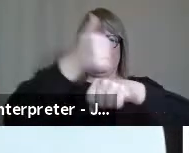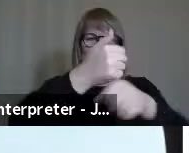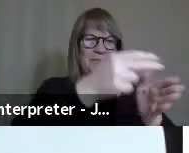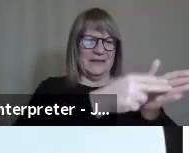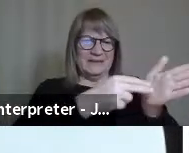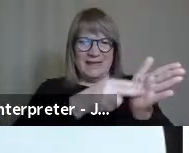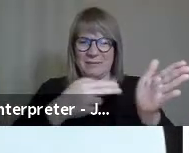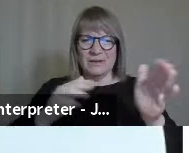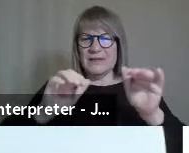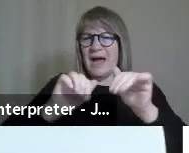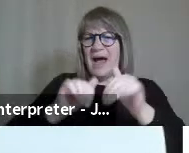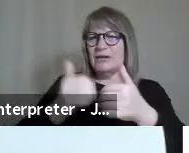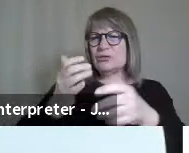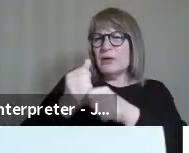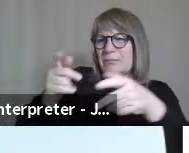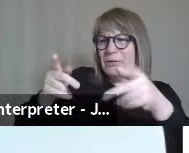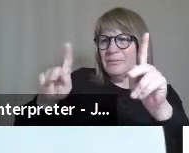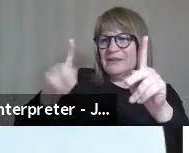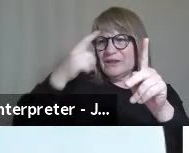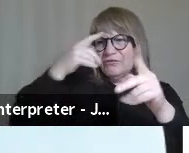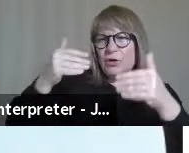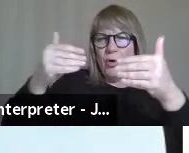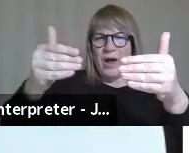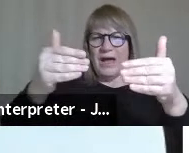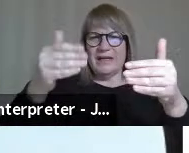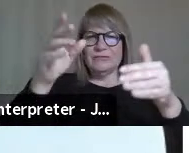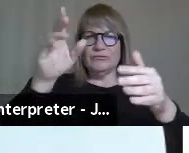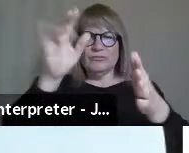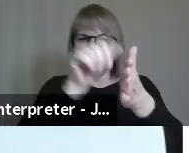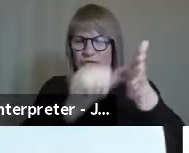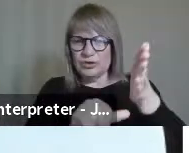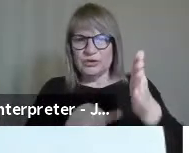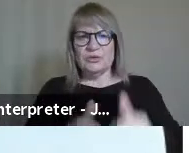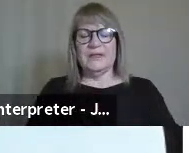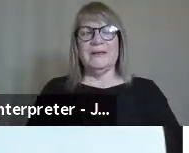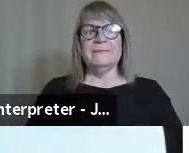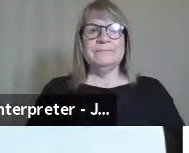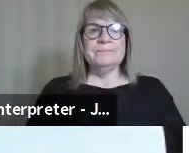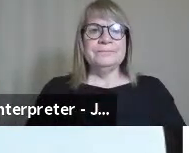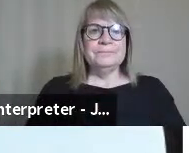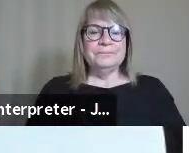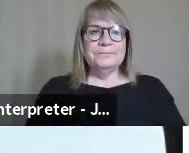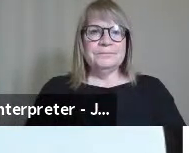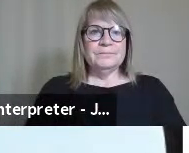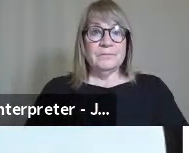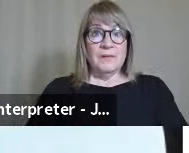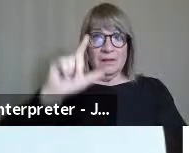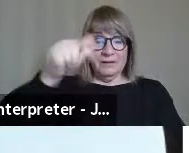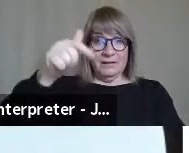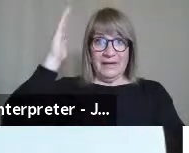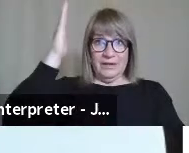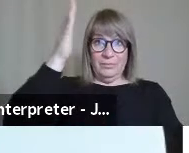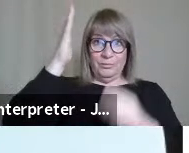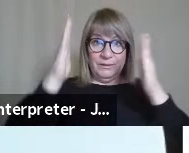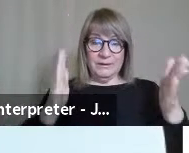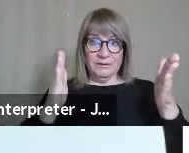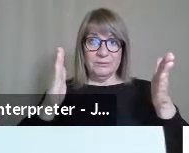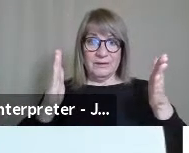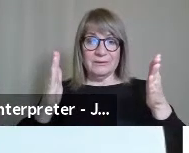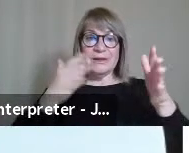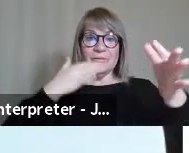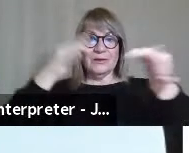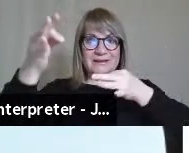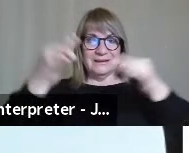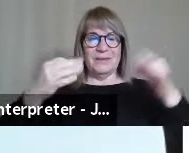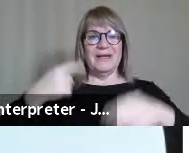that uh as our other panelists will show our lab has a really rich